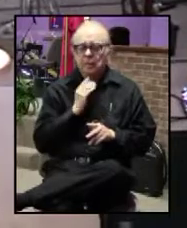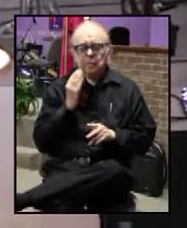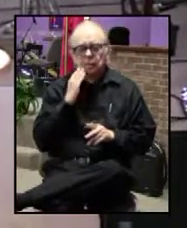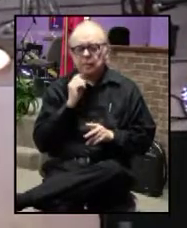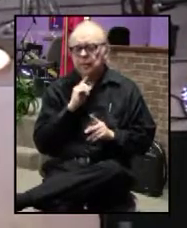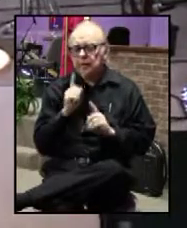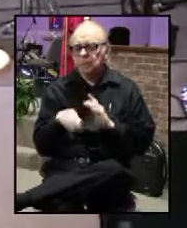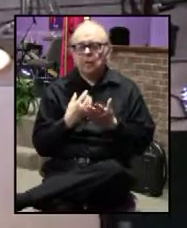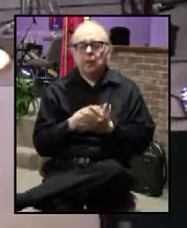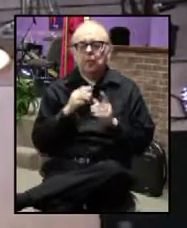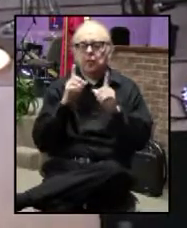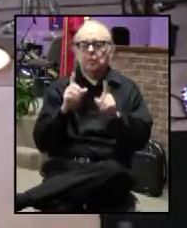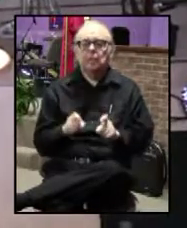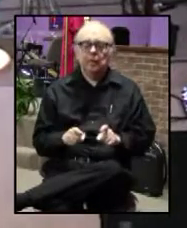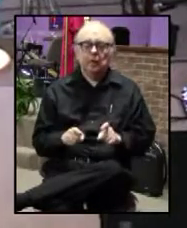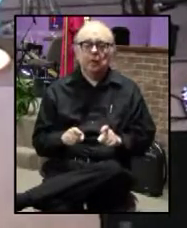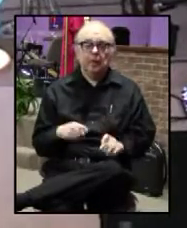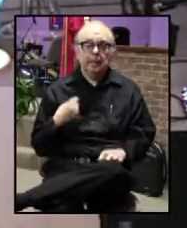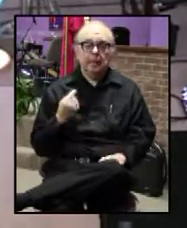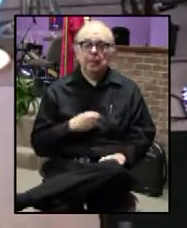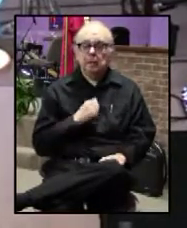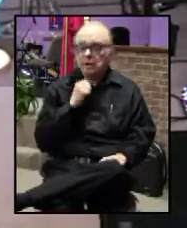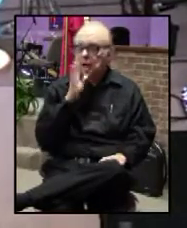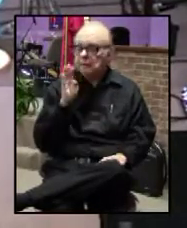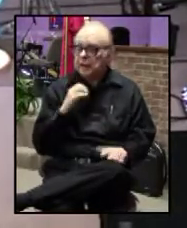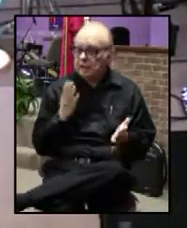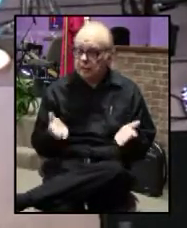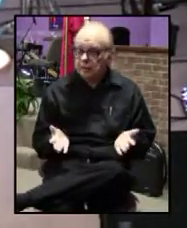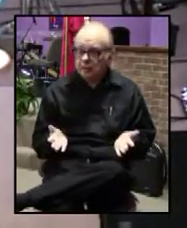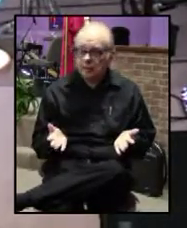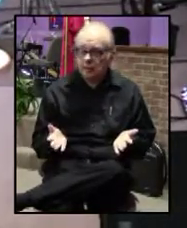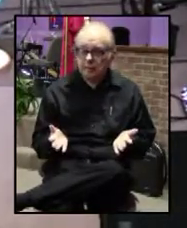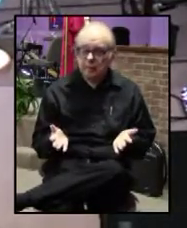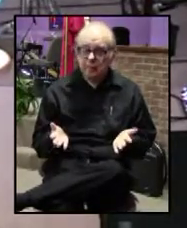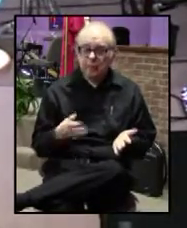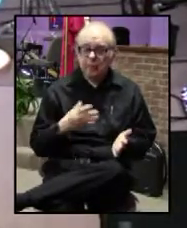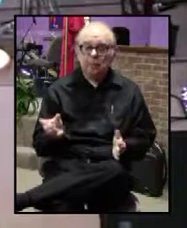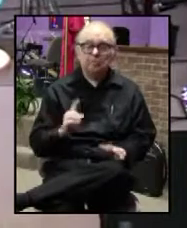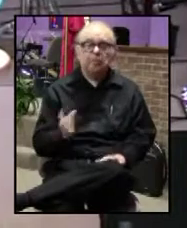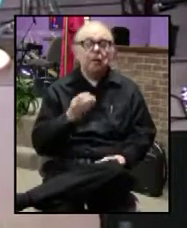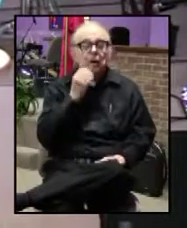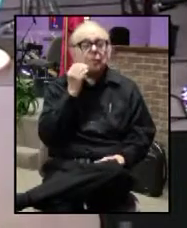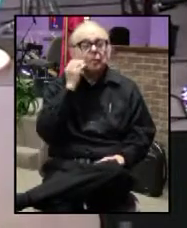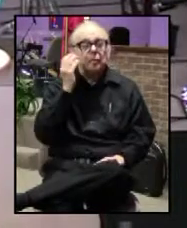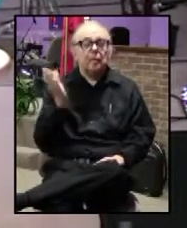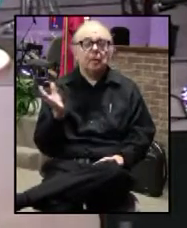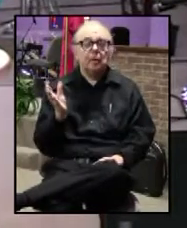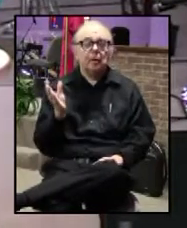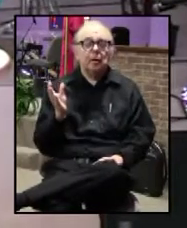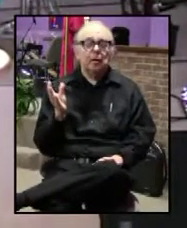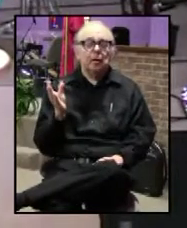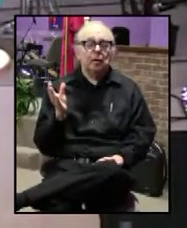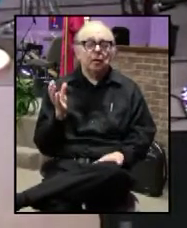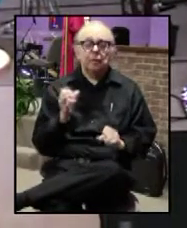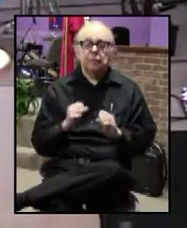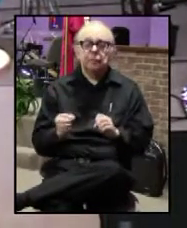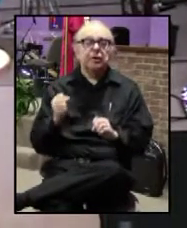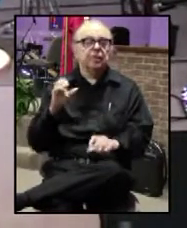of the questions, we wouldn't be here. We would be home, where the streets are golden,